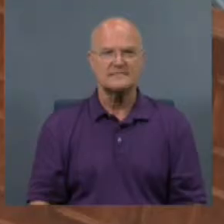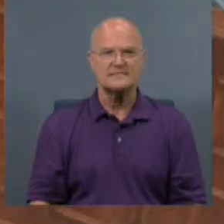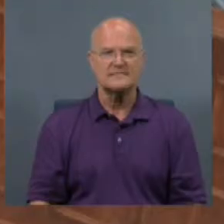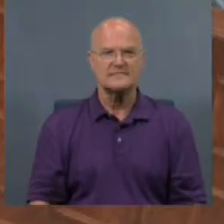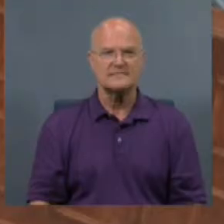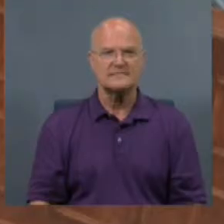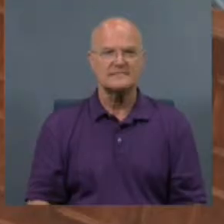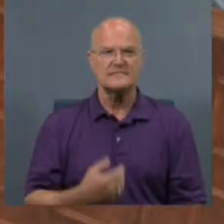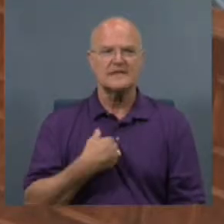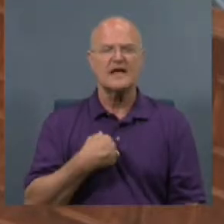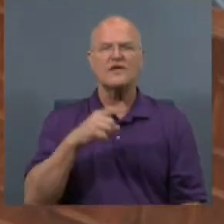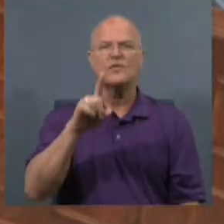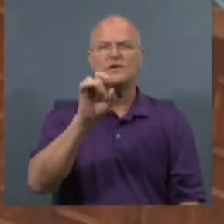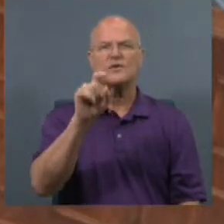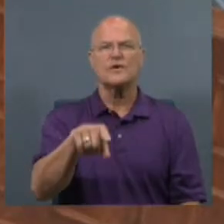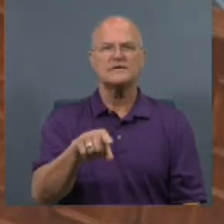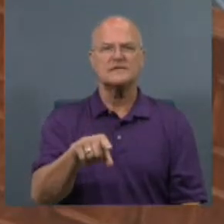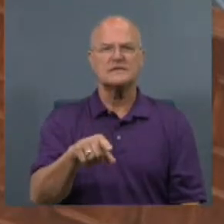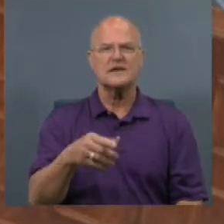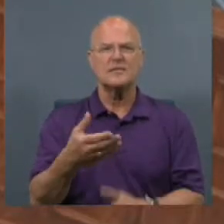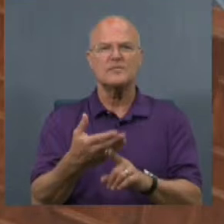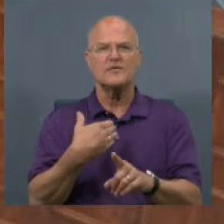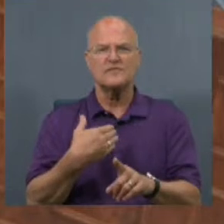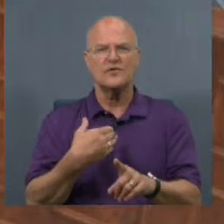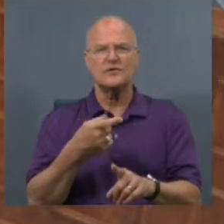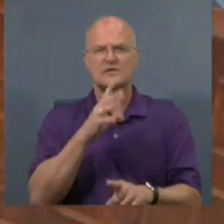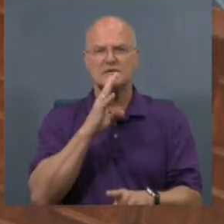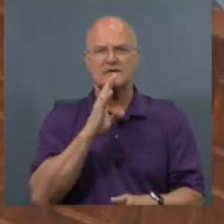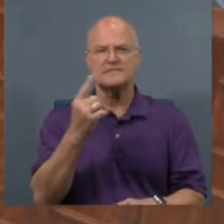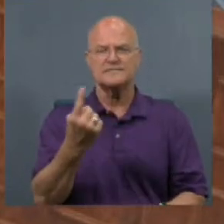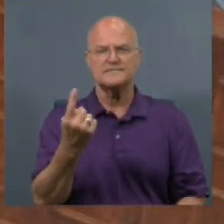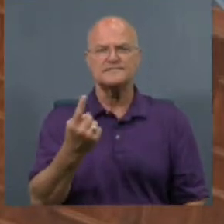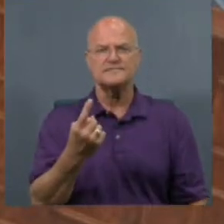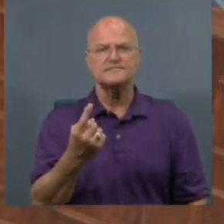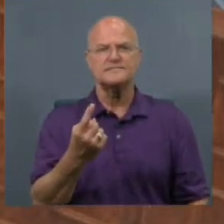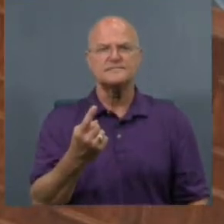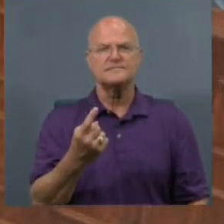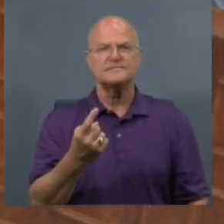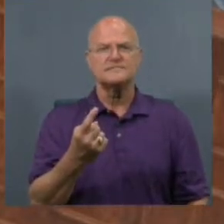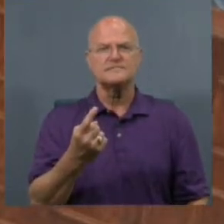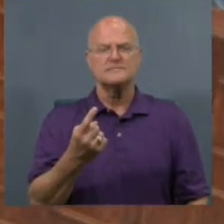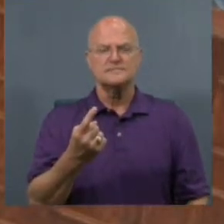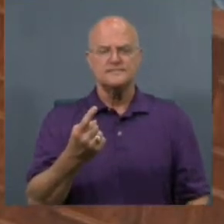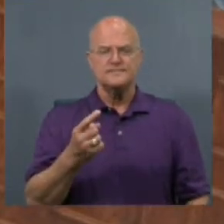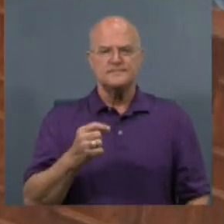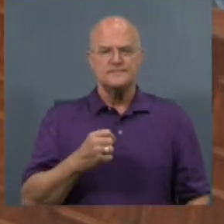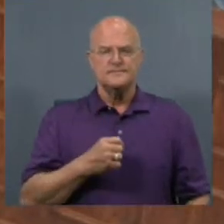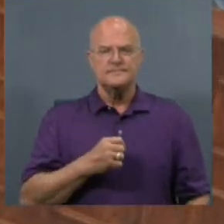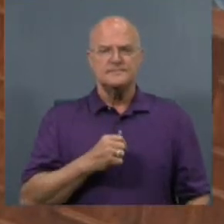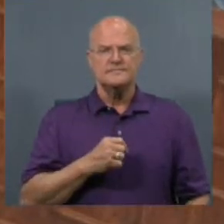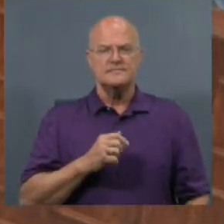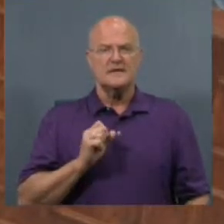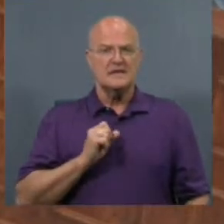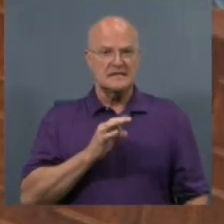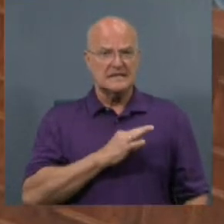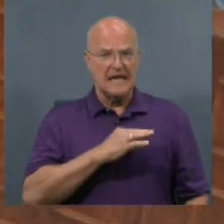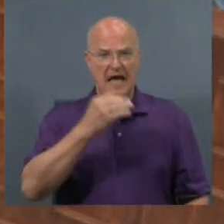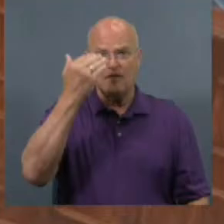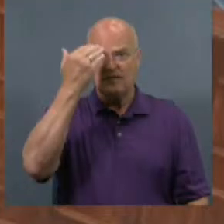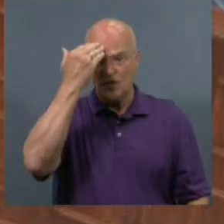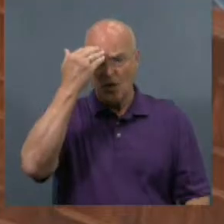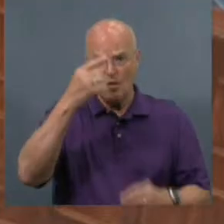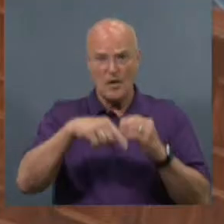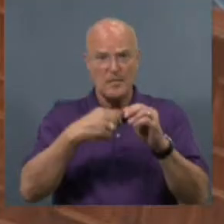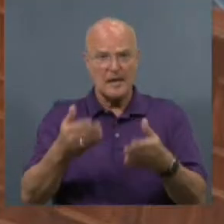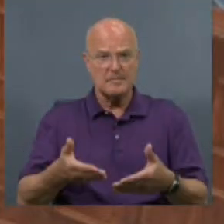I have one question before you say something. Okay, go ahead. Did staff know about